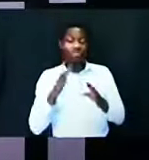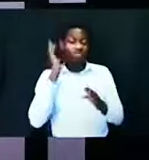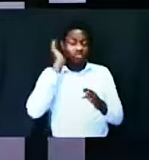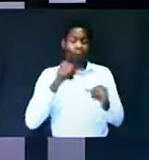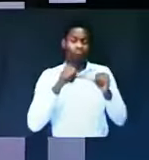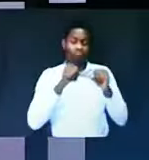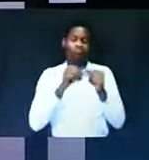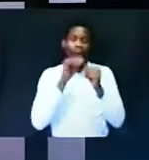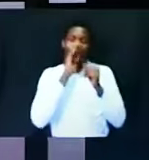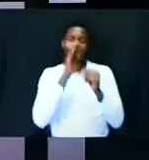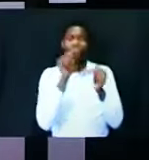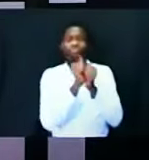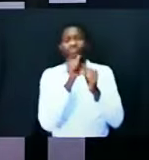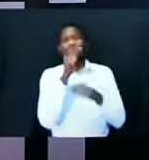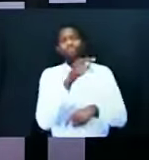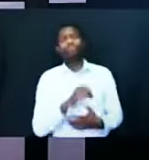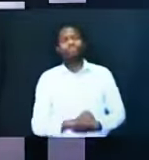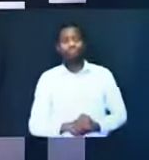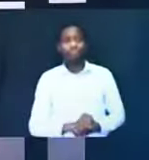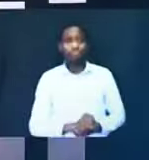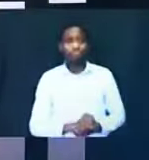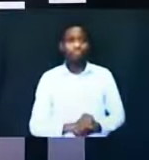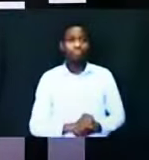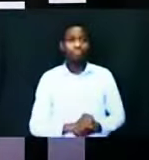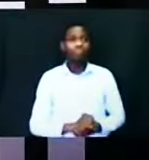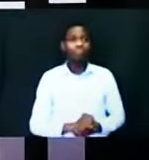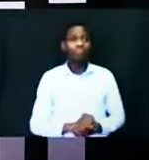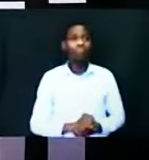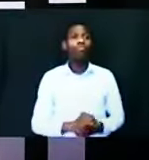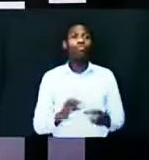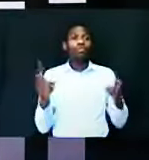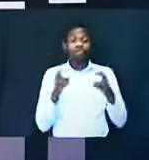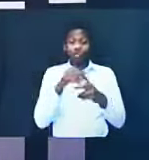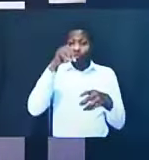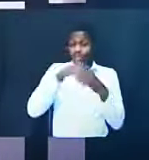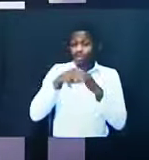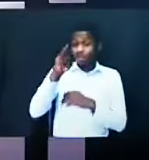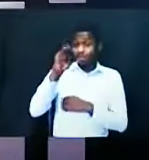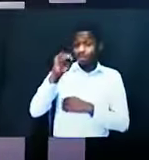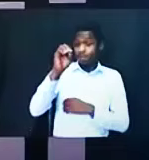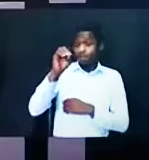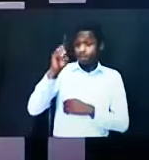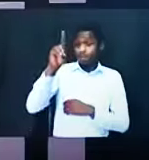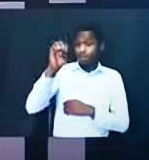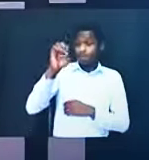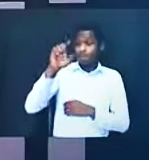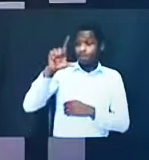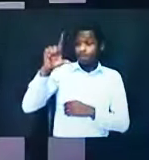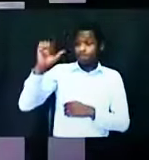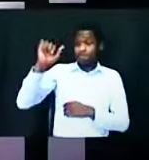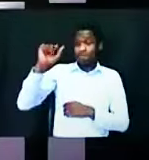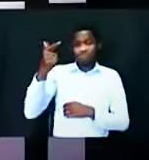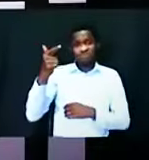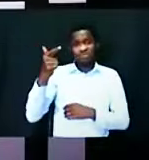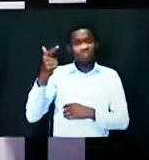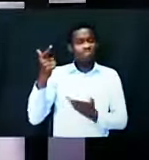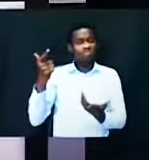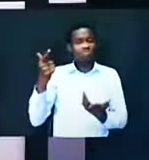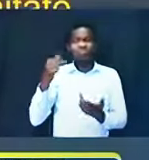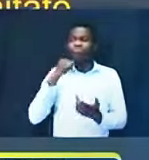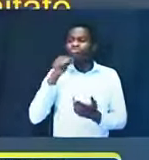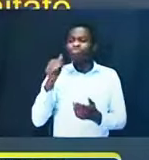you. So in modeling, one does not use the traditional way